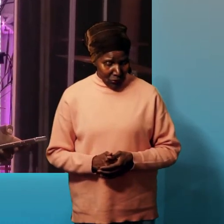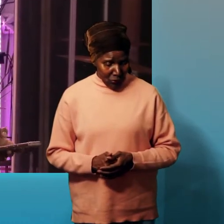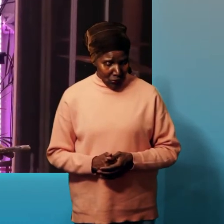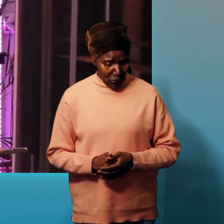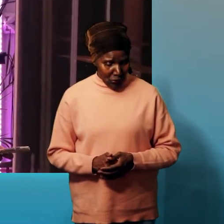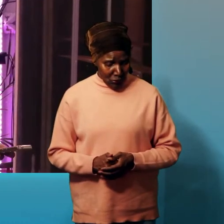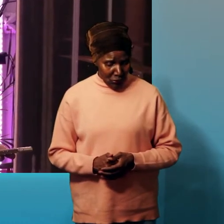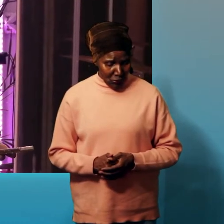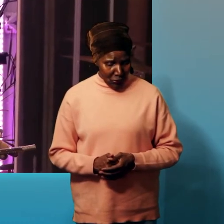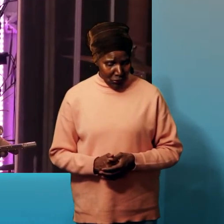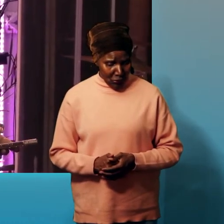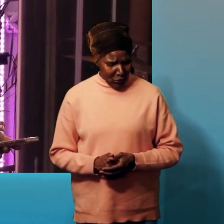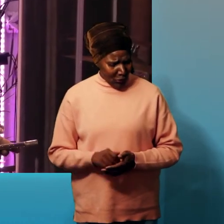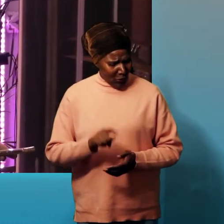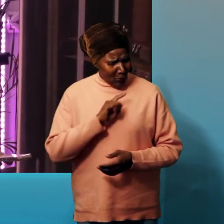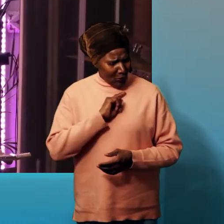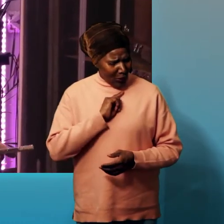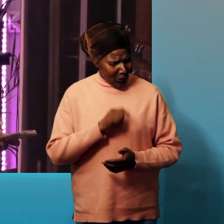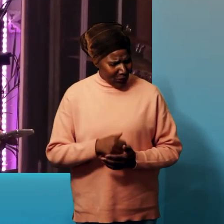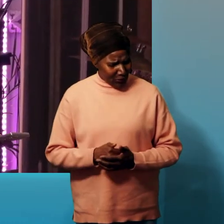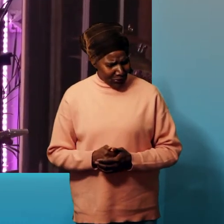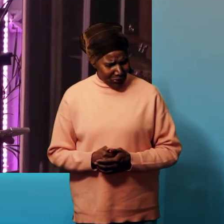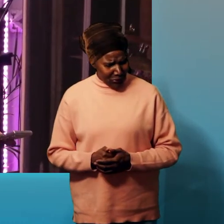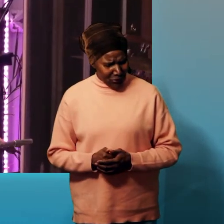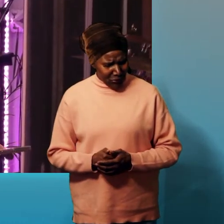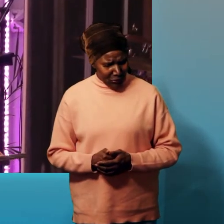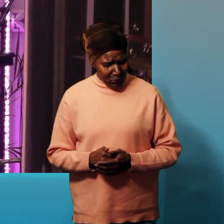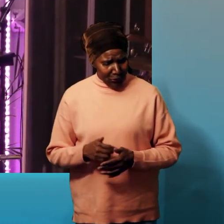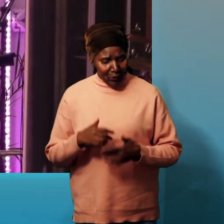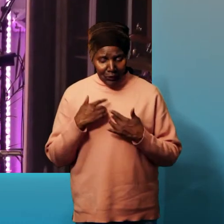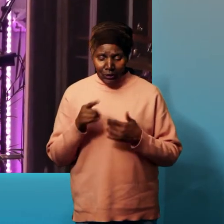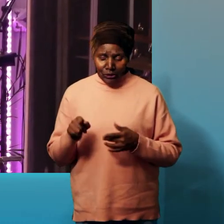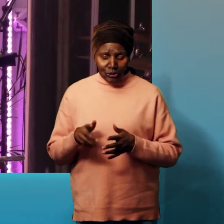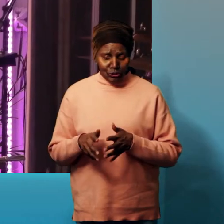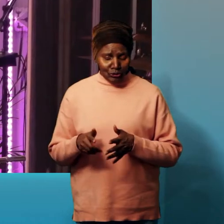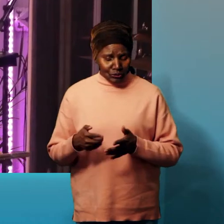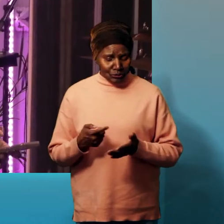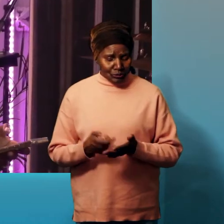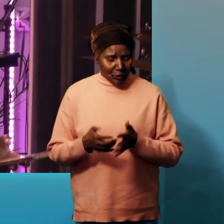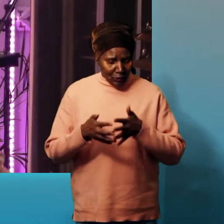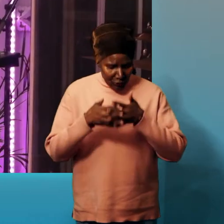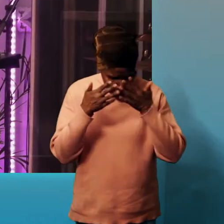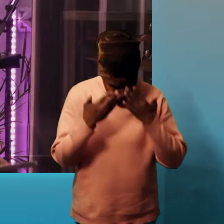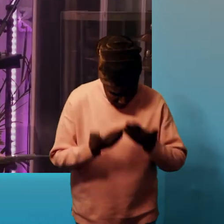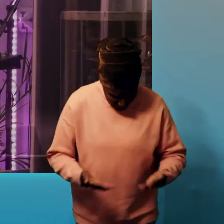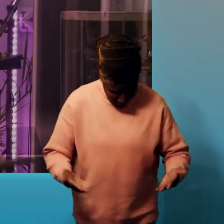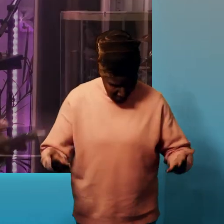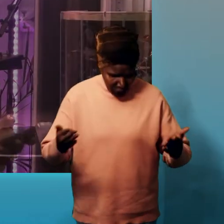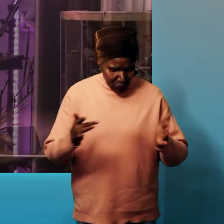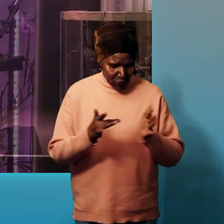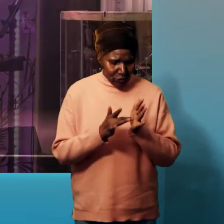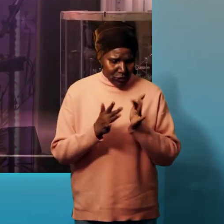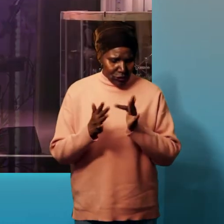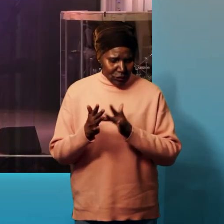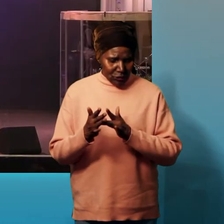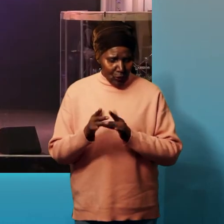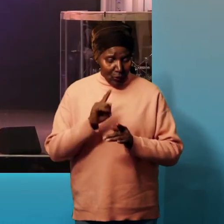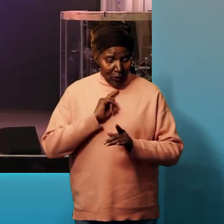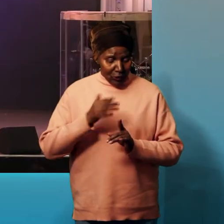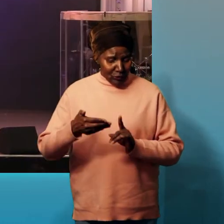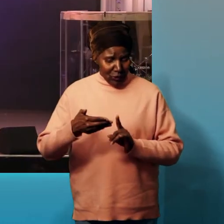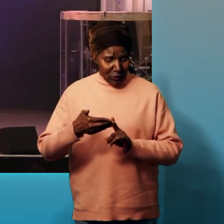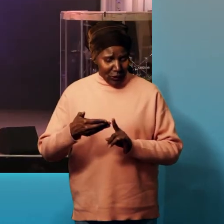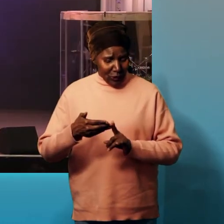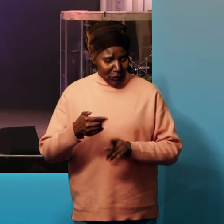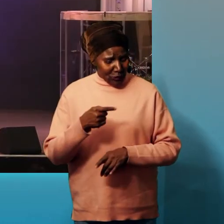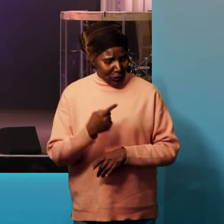what she does. And what does she do in it? For me, I feel that she shows reverence. She reverences Jesus and she recognizes who she is,